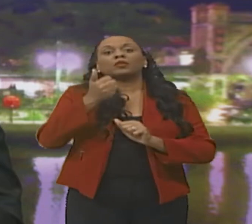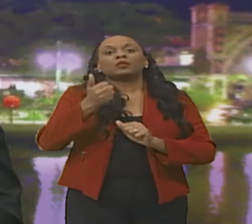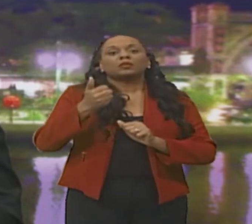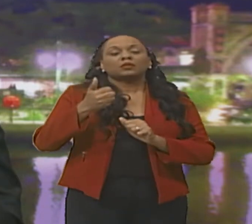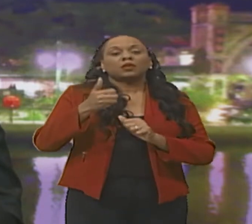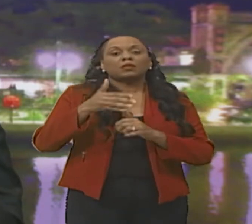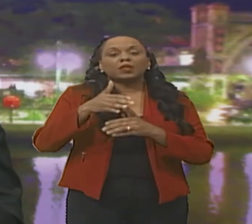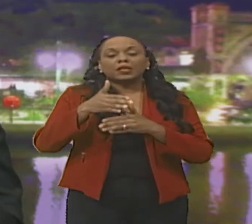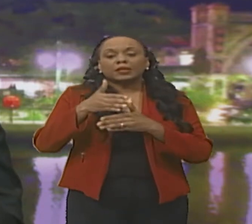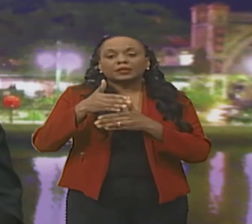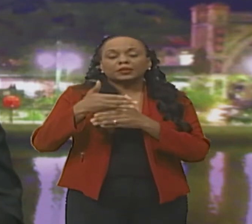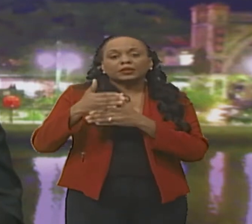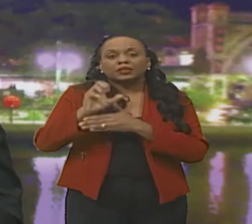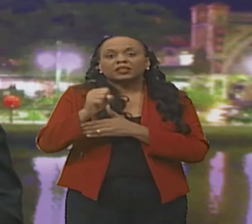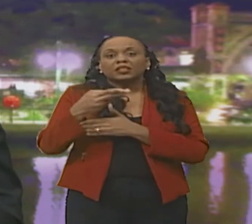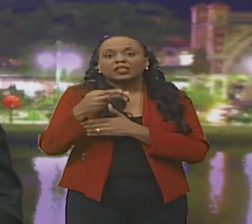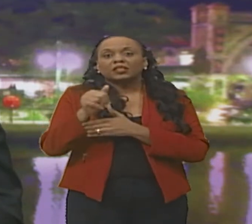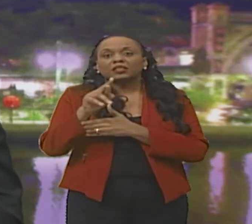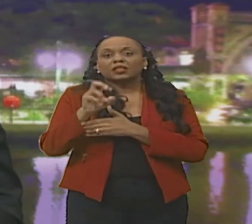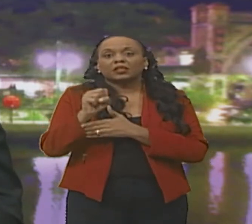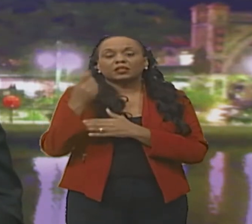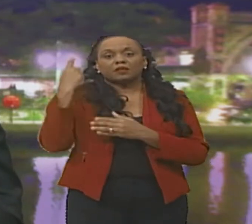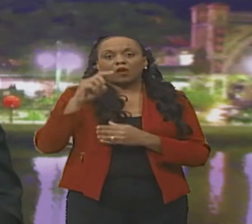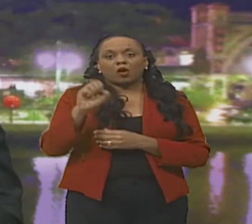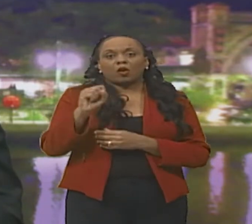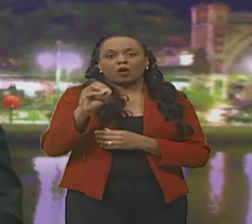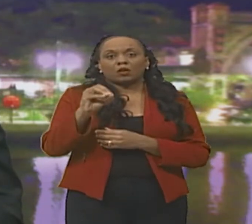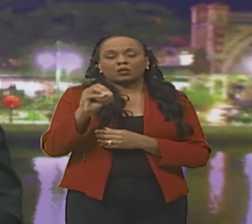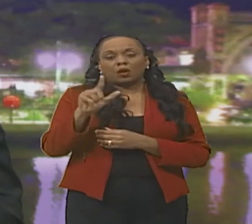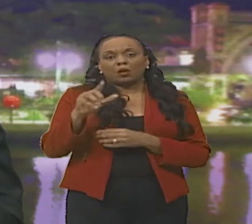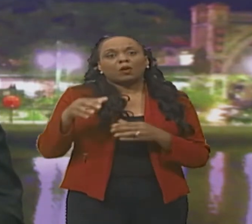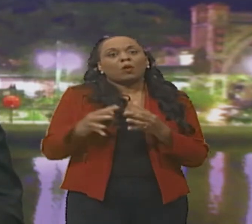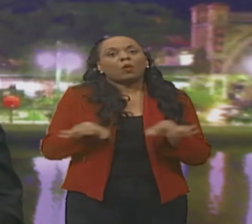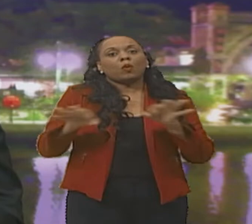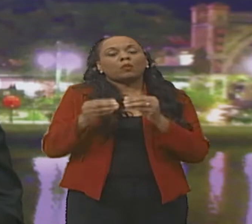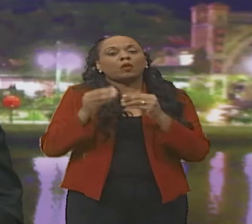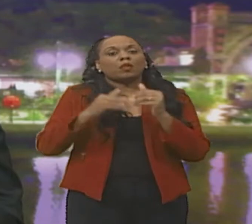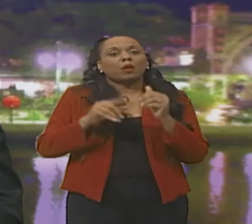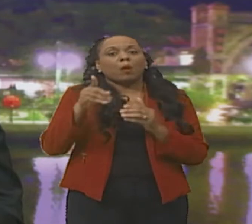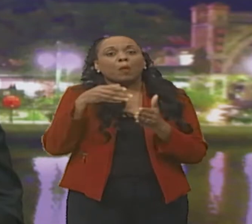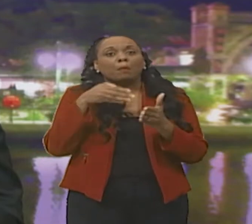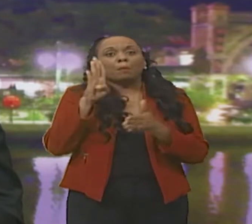company of Sol. The deal is worth more than $1 billion.